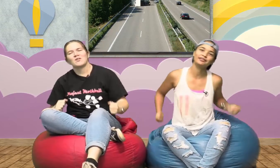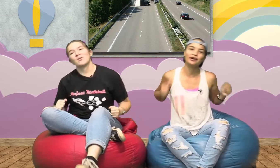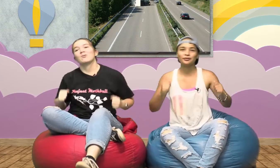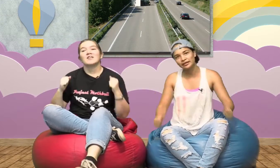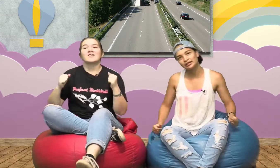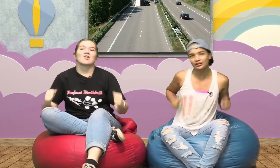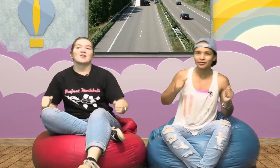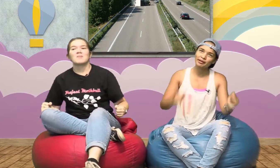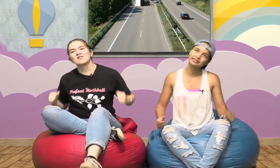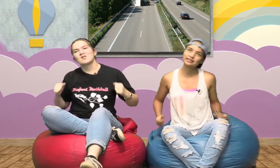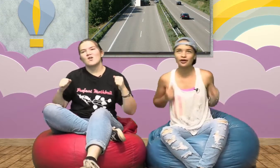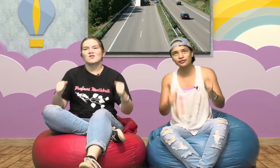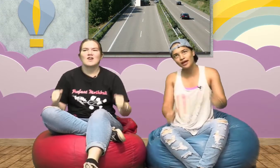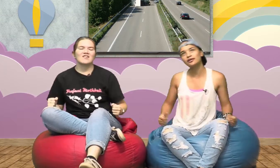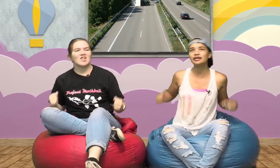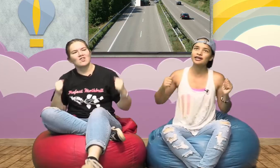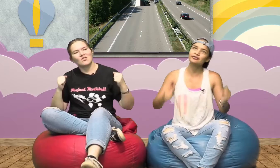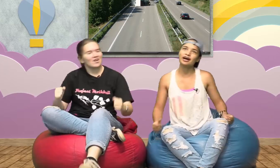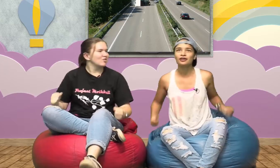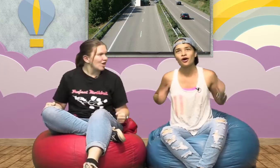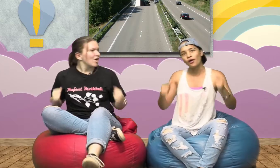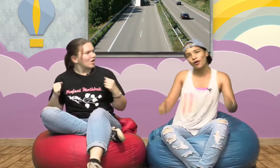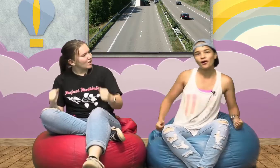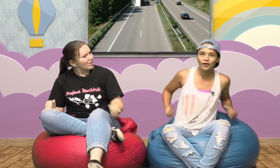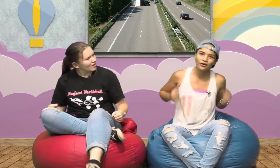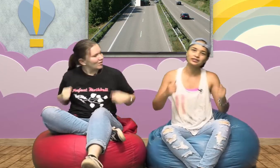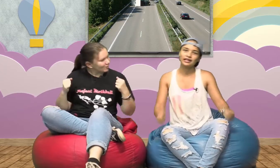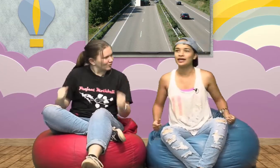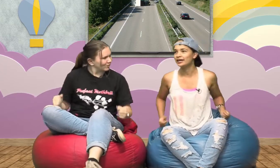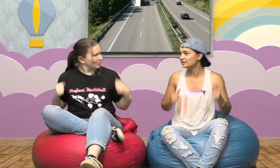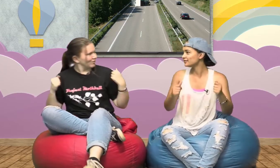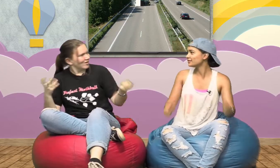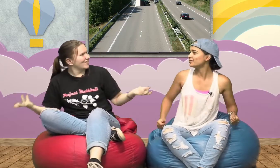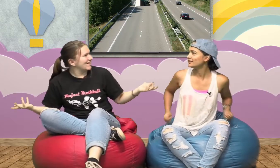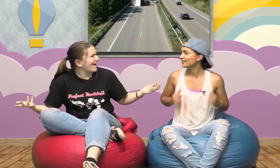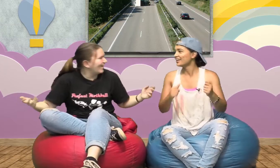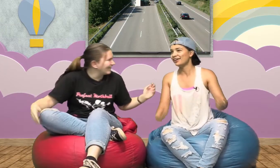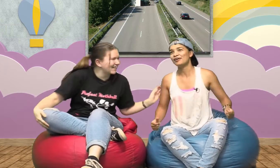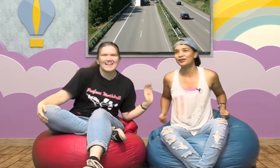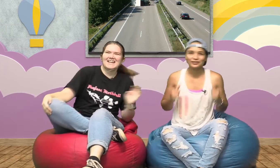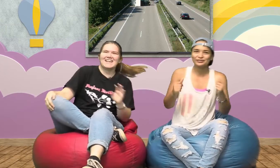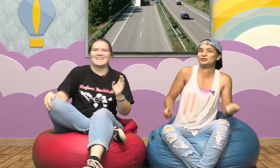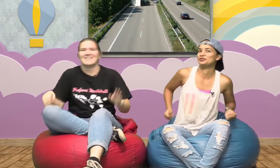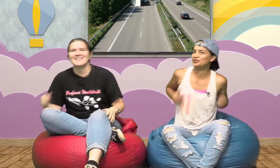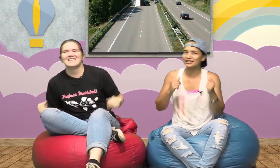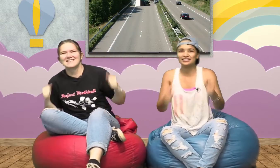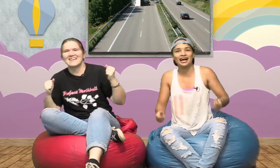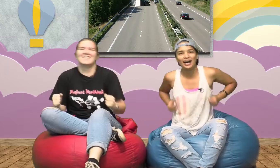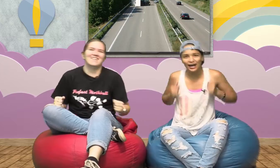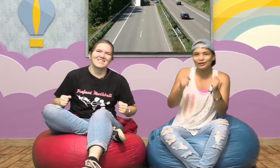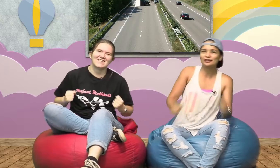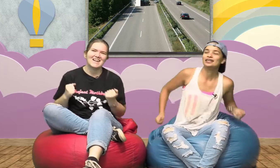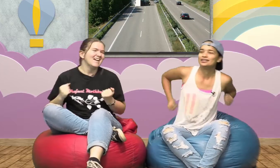and round. The wheels on the bus go round and round, all through the town. All through